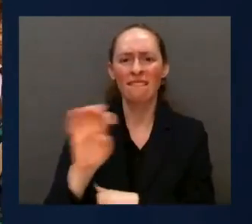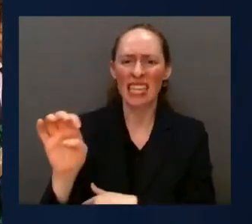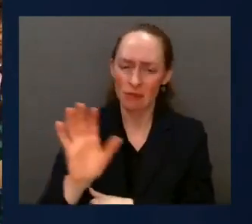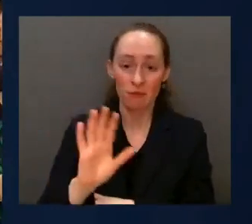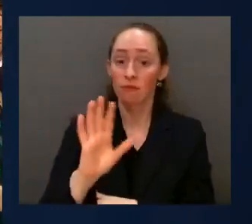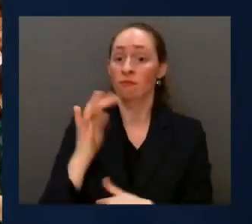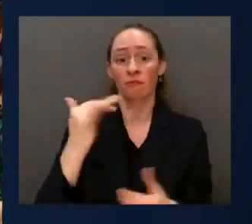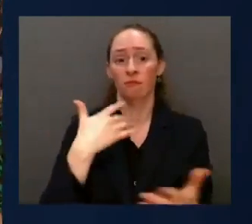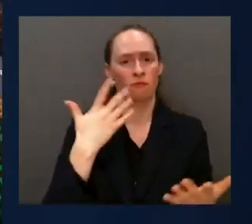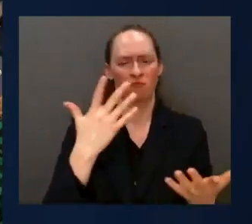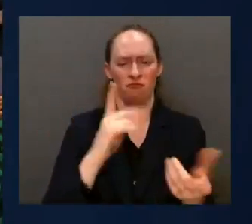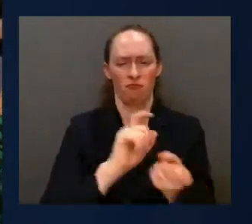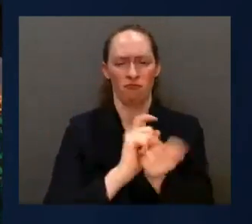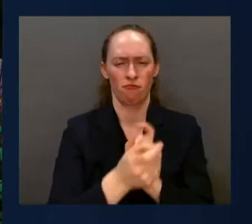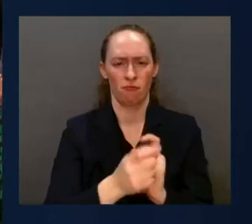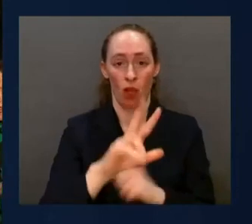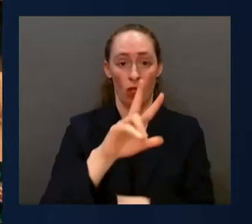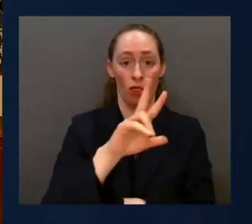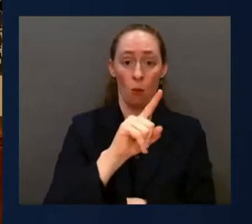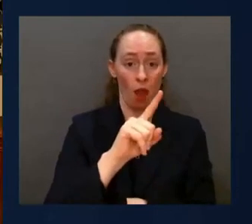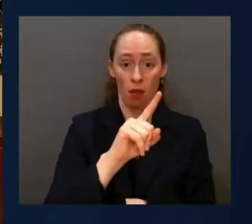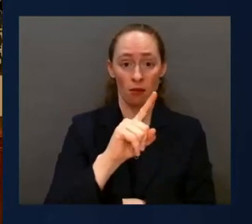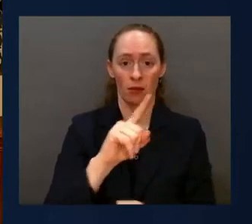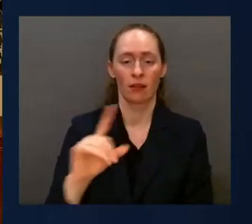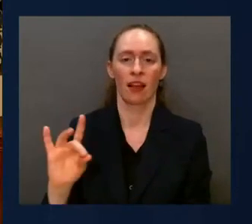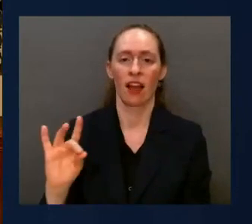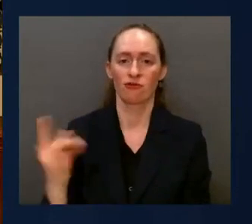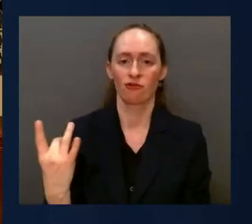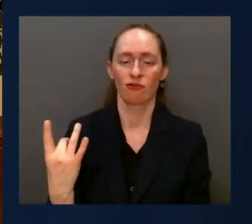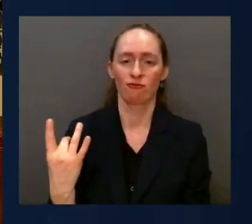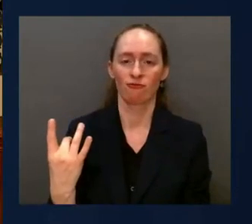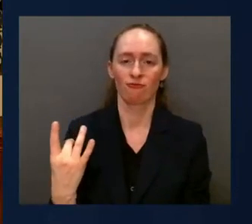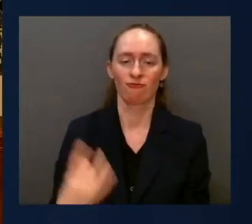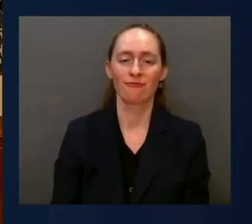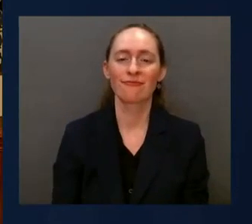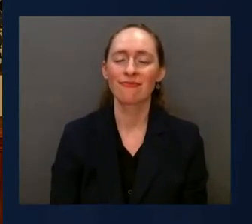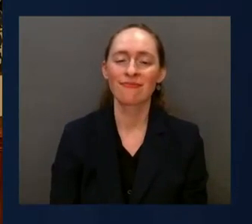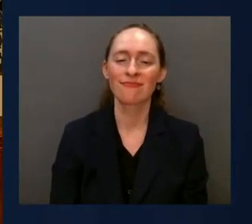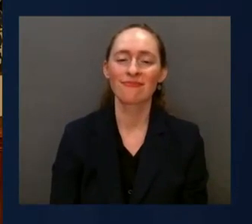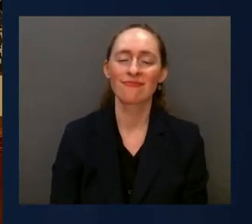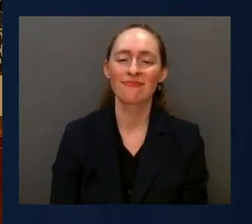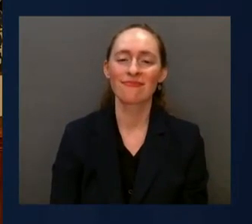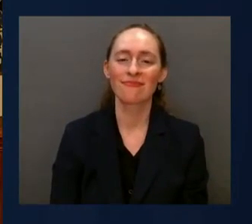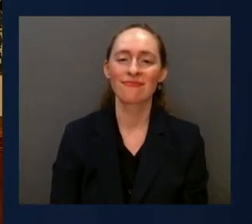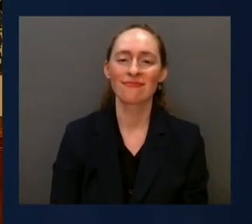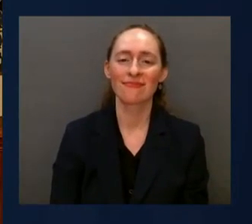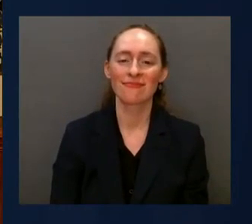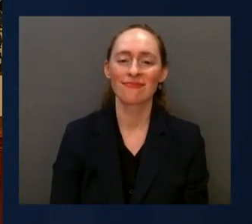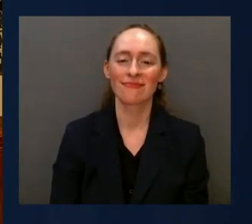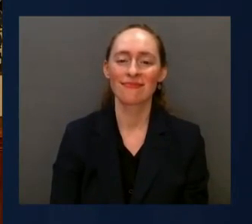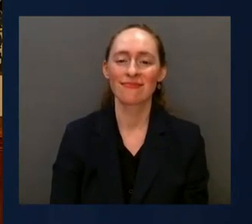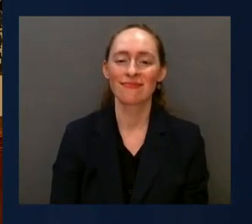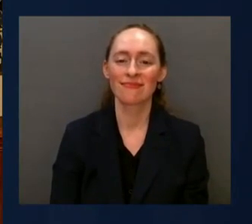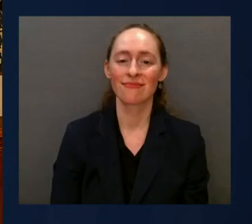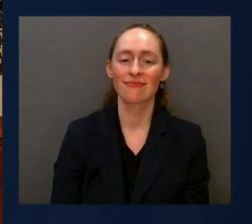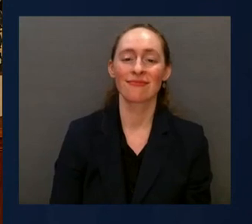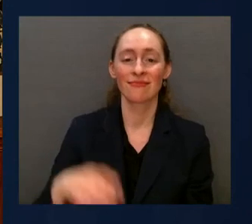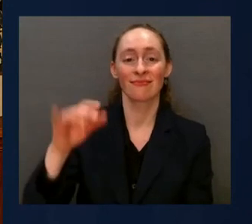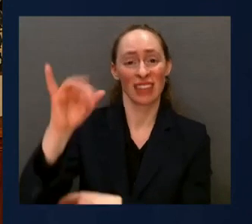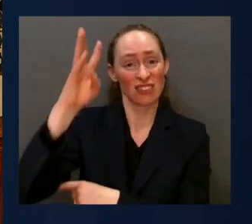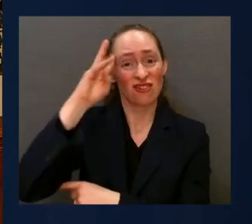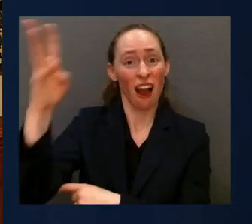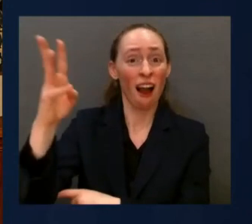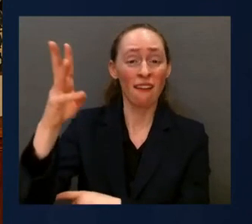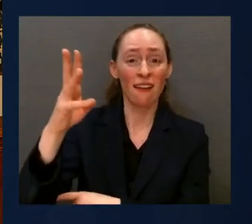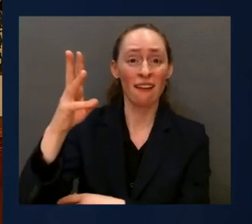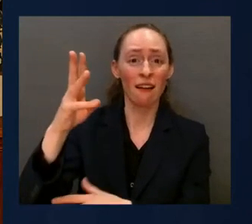junk fees may not matter to the very wealthy, but they matter to most other folks in homes like the one I grew up in, like many of you did.